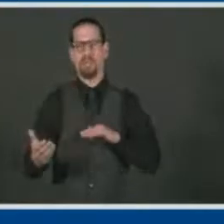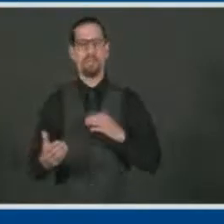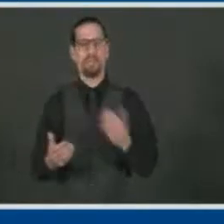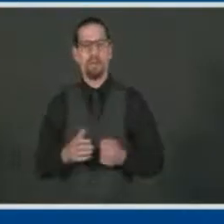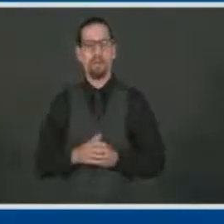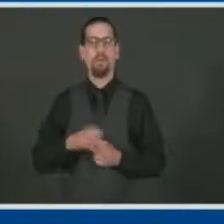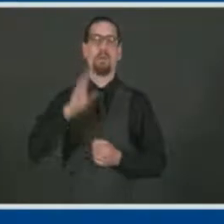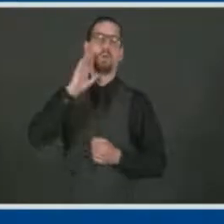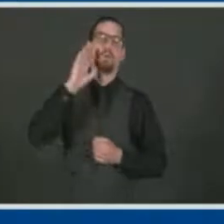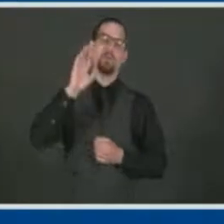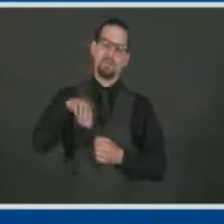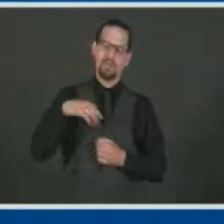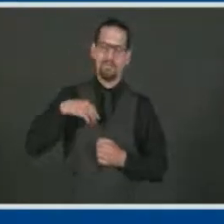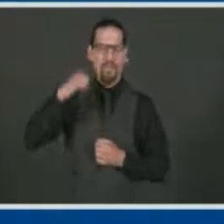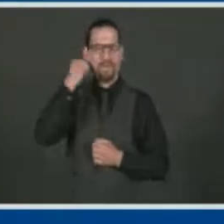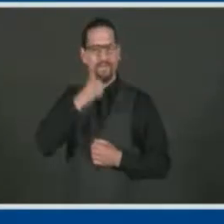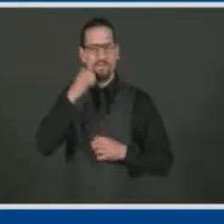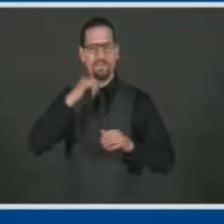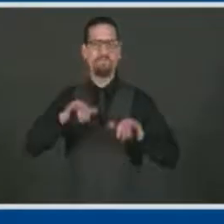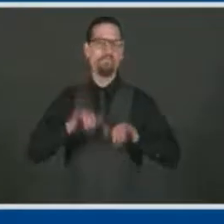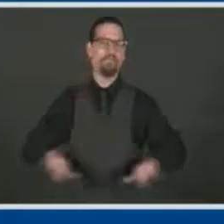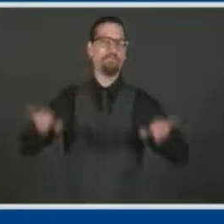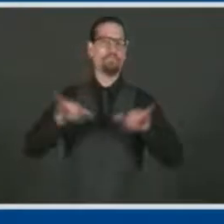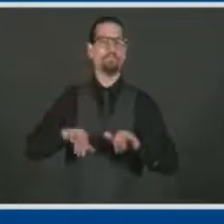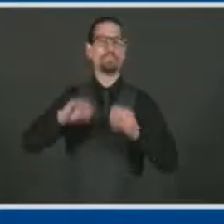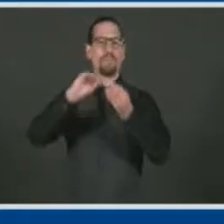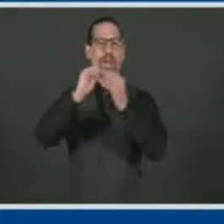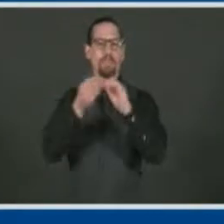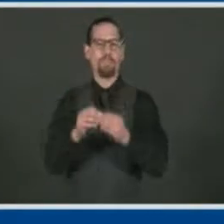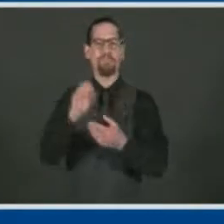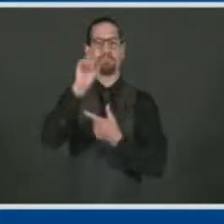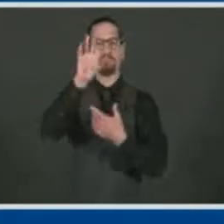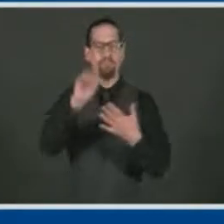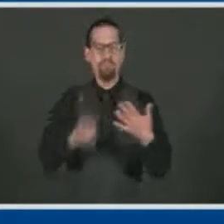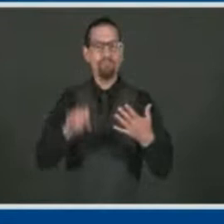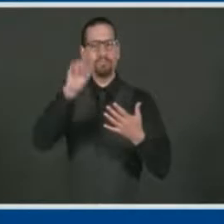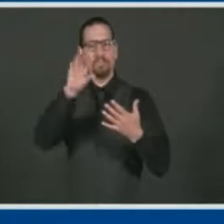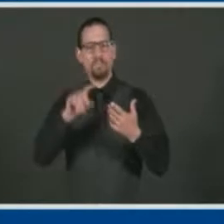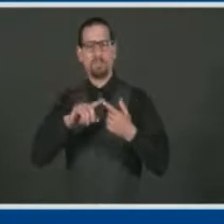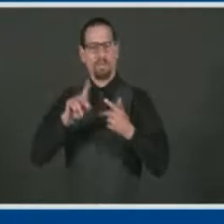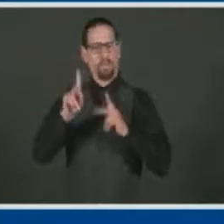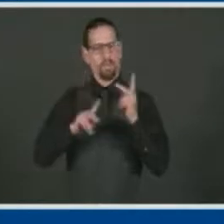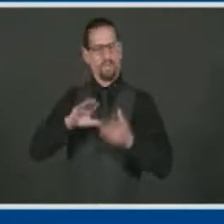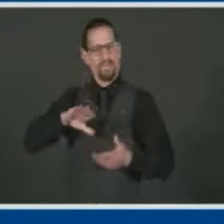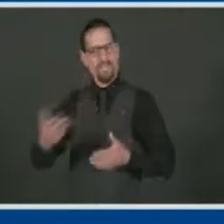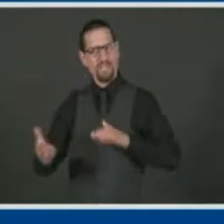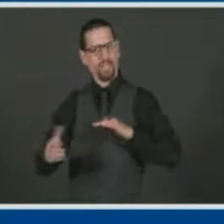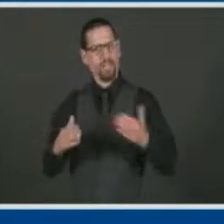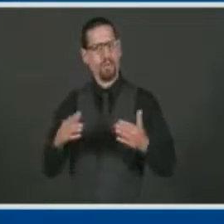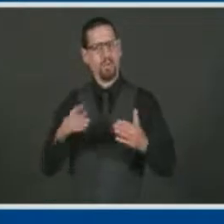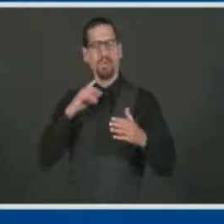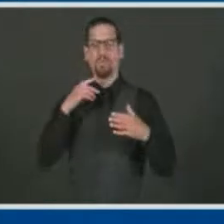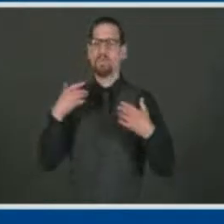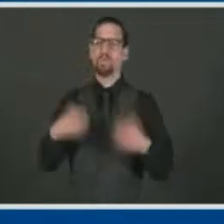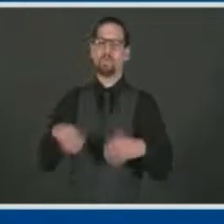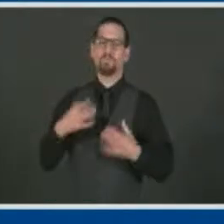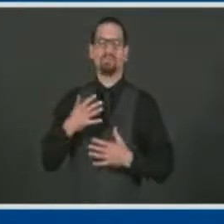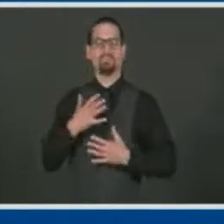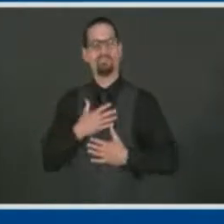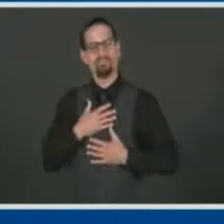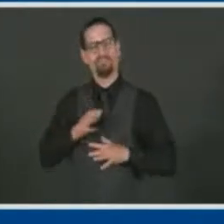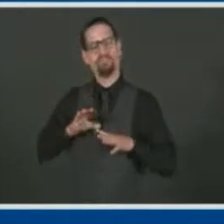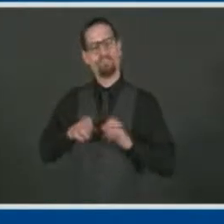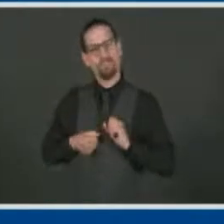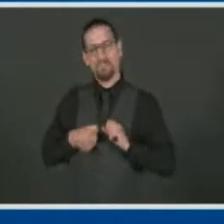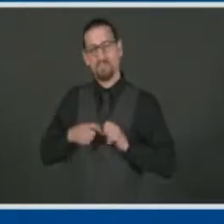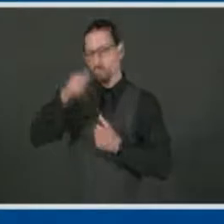every day, every one of us just has to pause and remember how deadly this virus is, and just say a